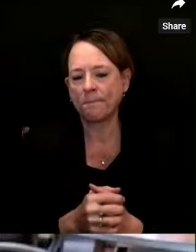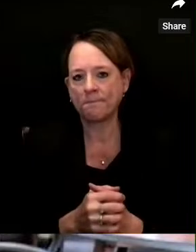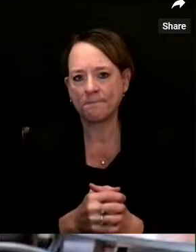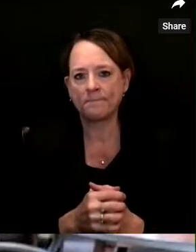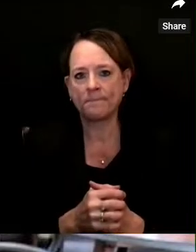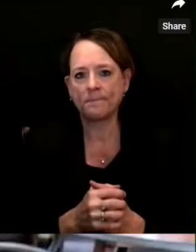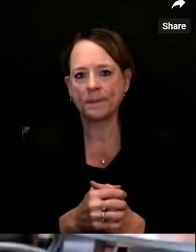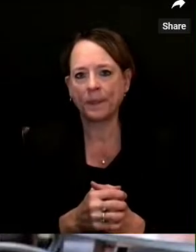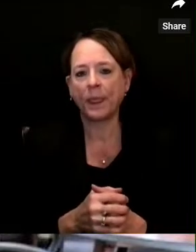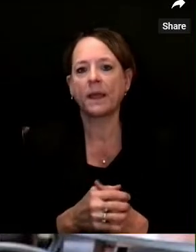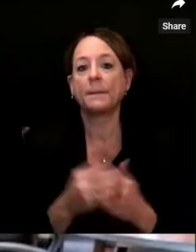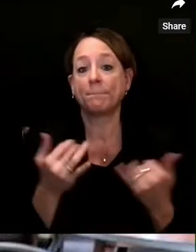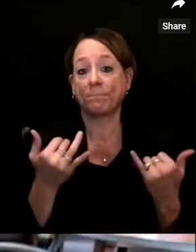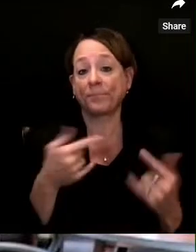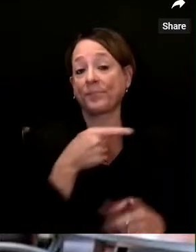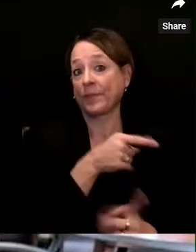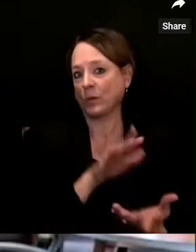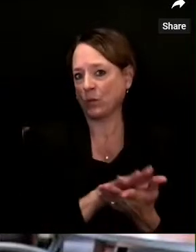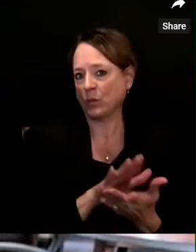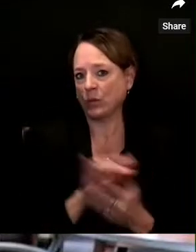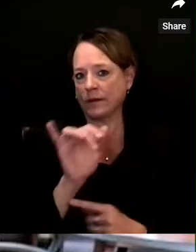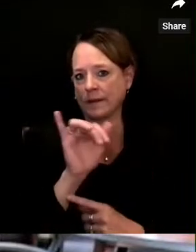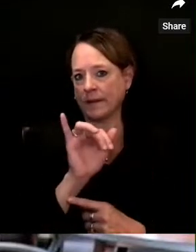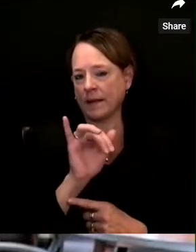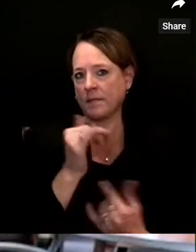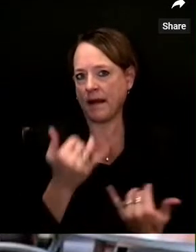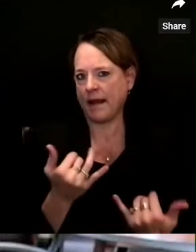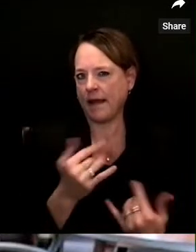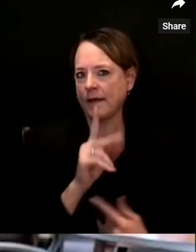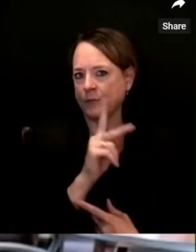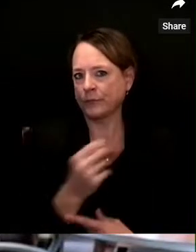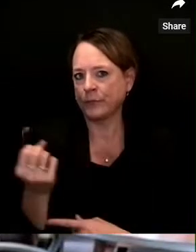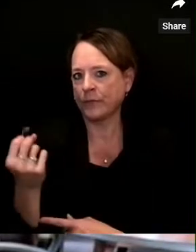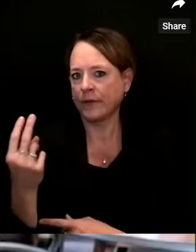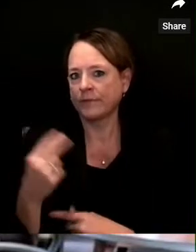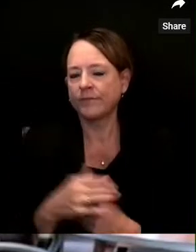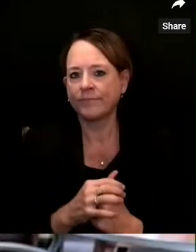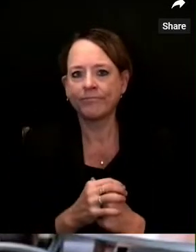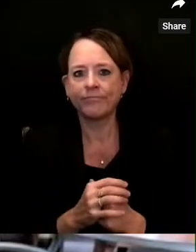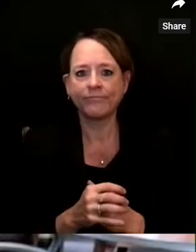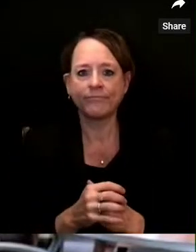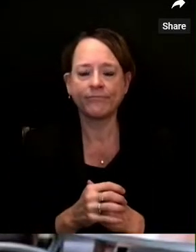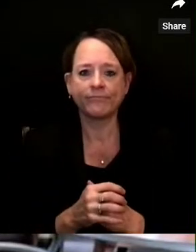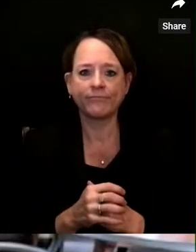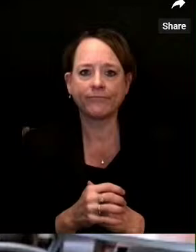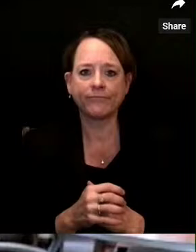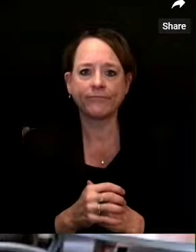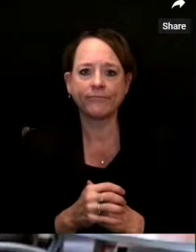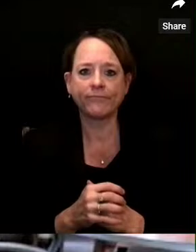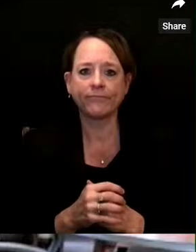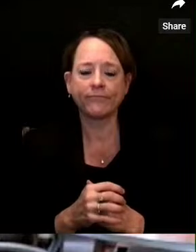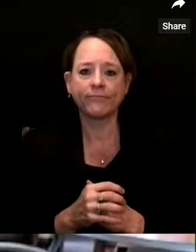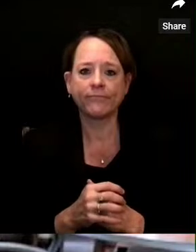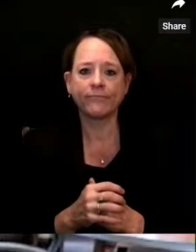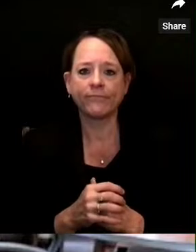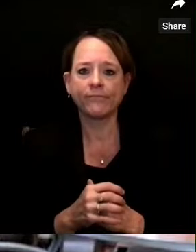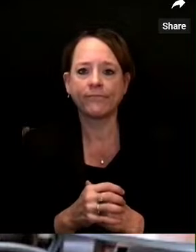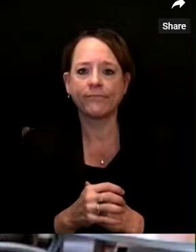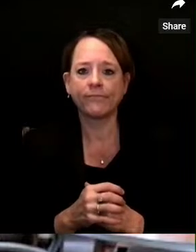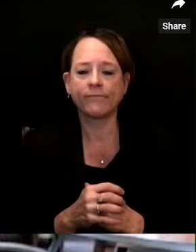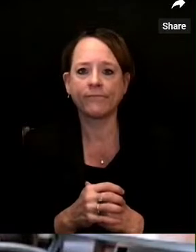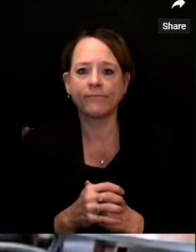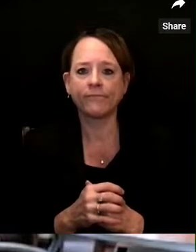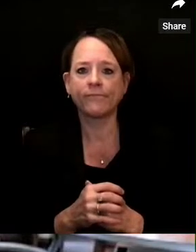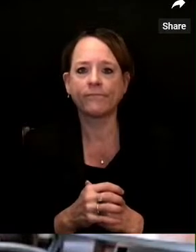schools, as I alluded to earlier. So I think the thing to think about for people who are interested in getting a